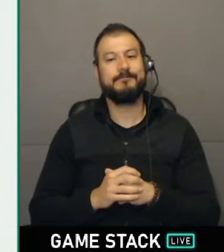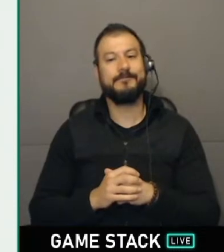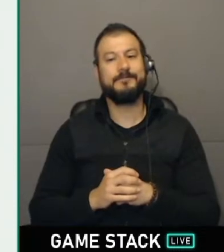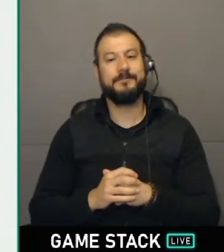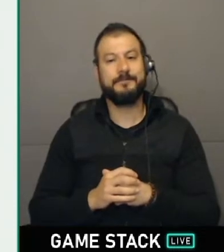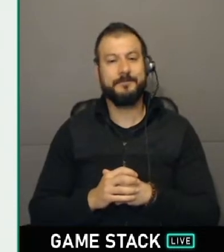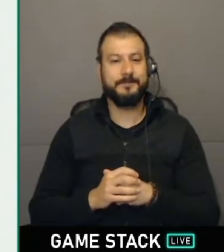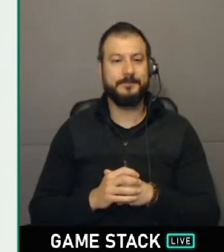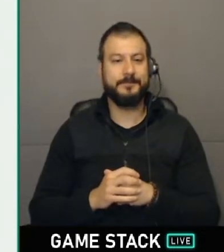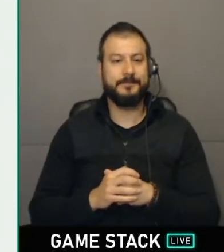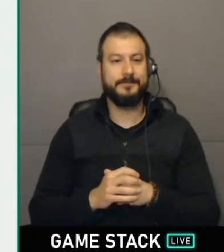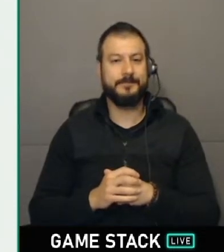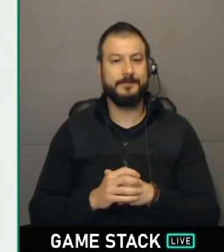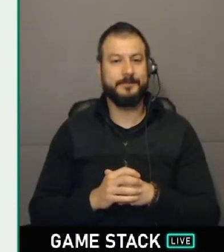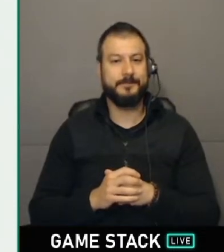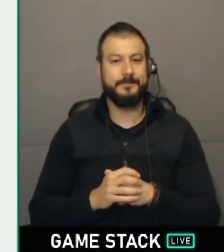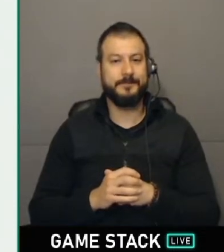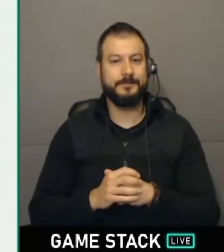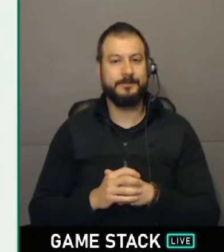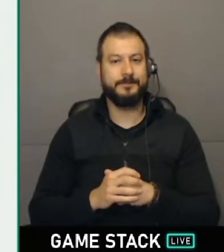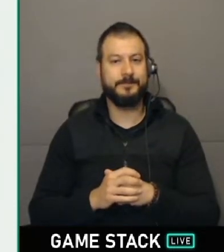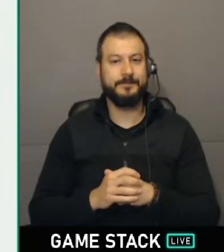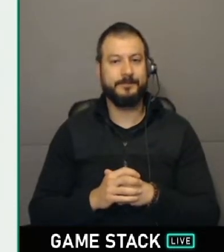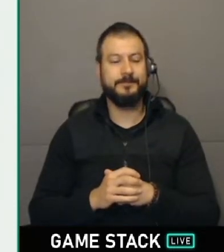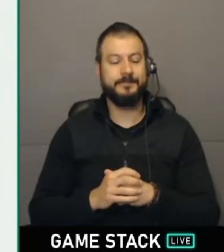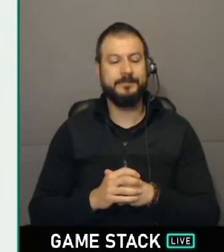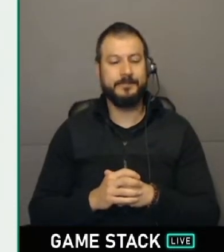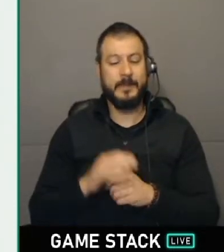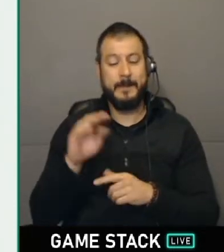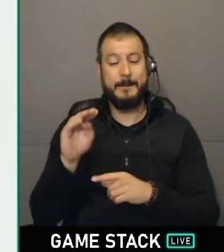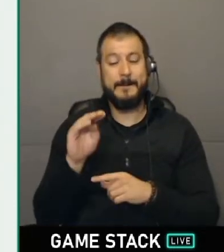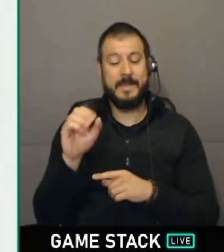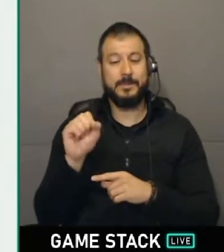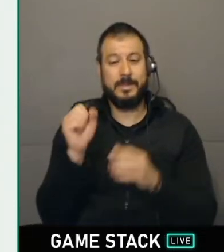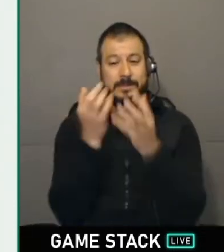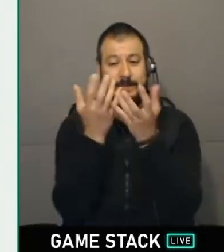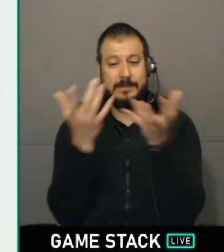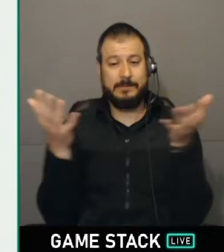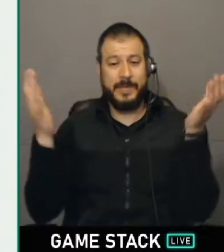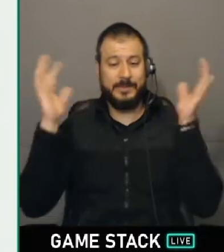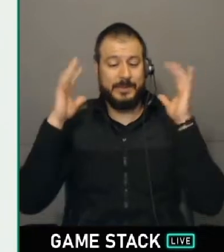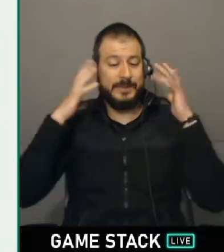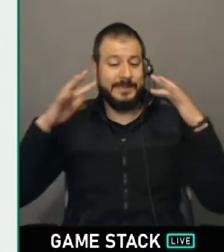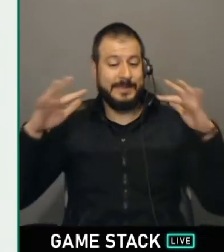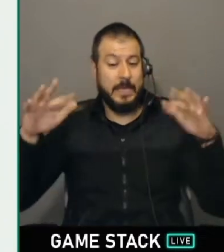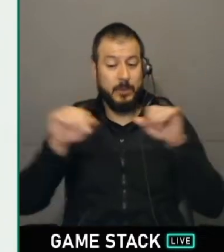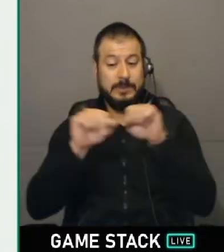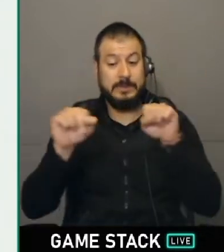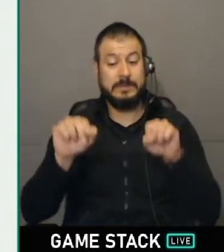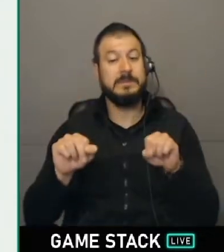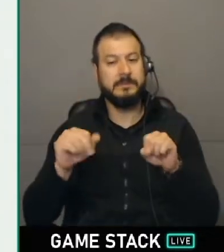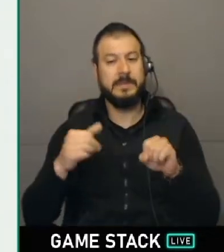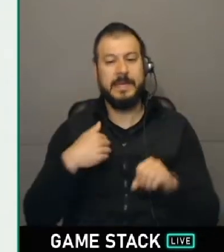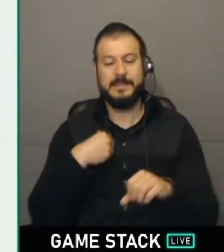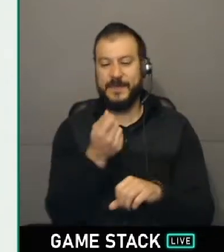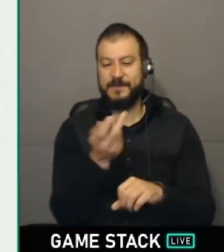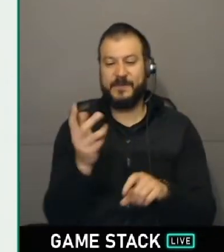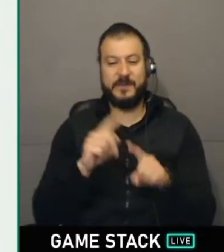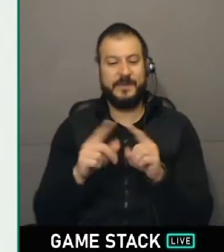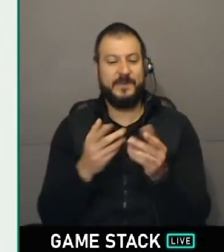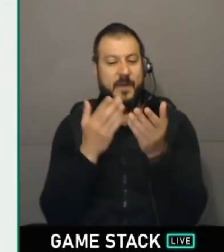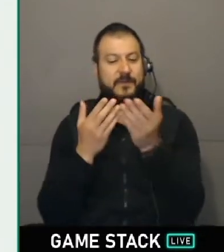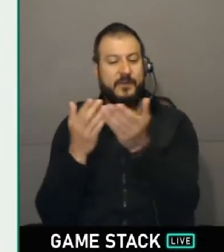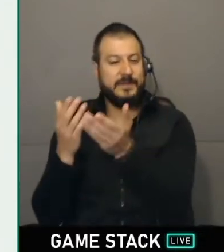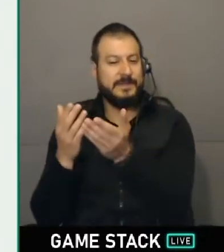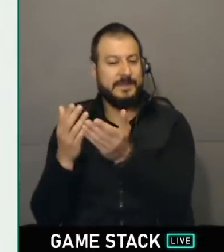So the Microsoft Spatial Sound system has a number of different offerings in terms of how